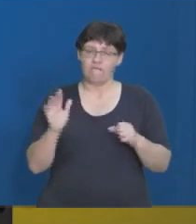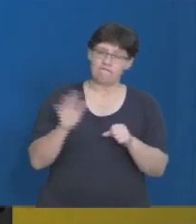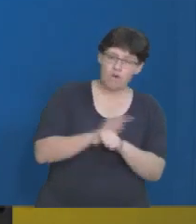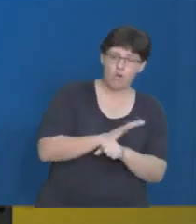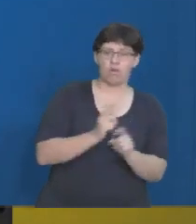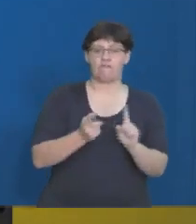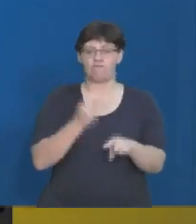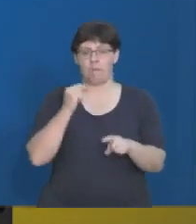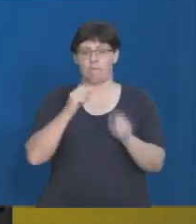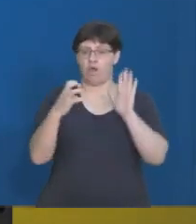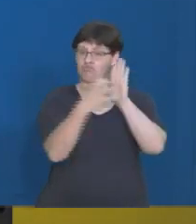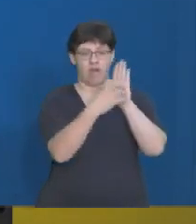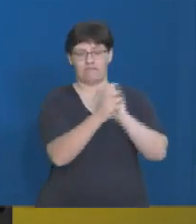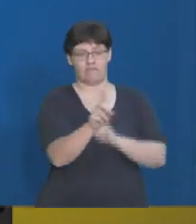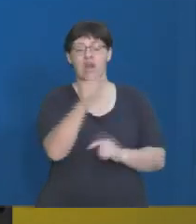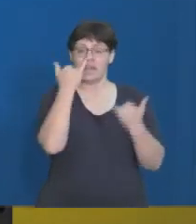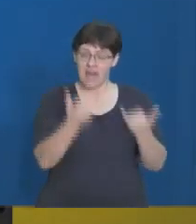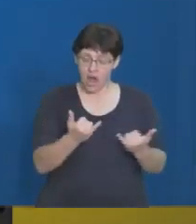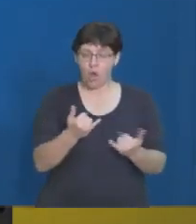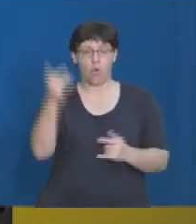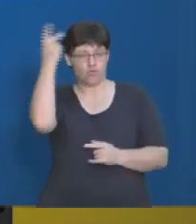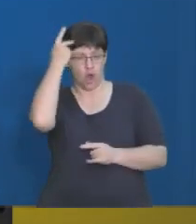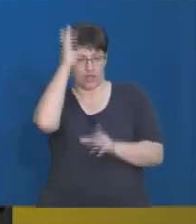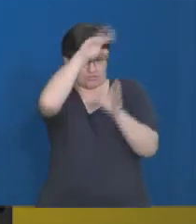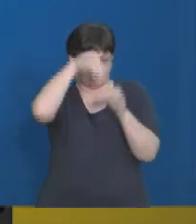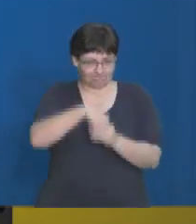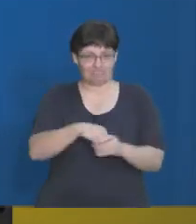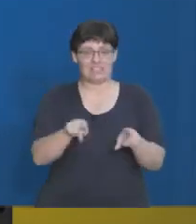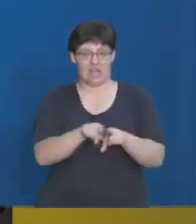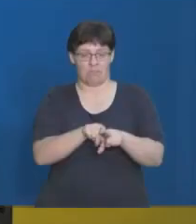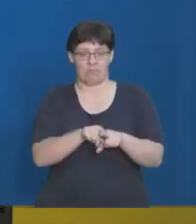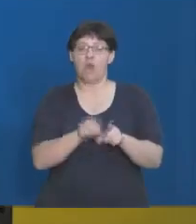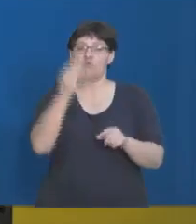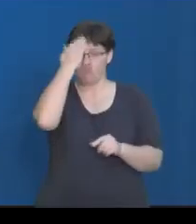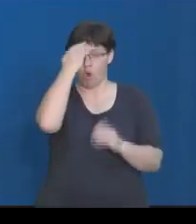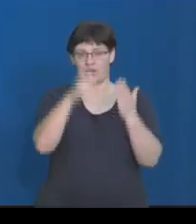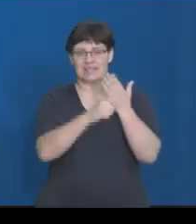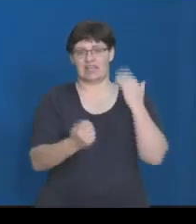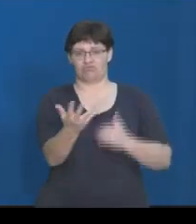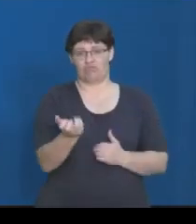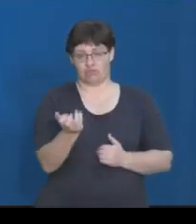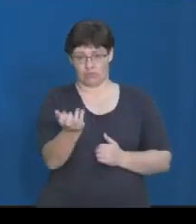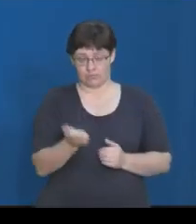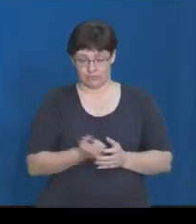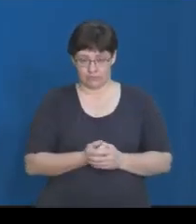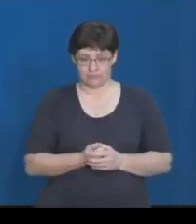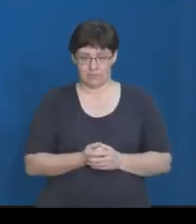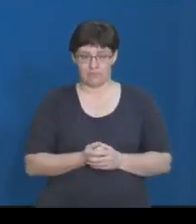extracted from the graph. Now you need to apply your knowledge on tax revenue there, right?